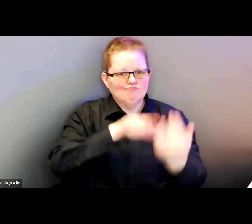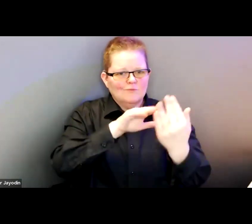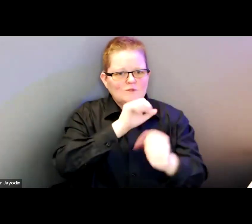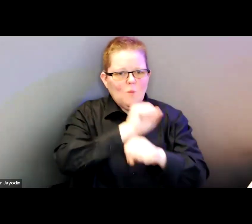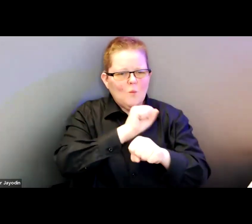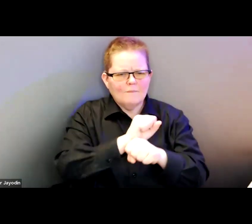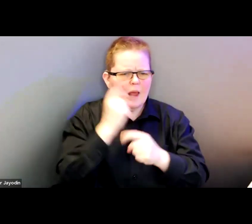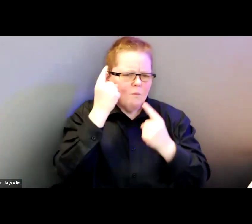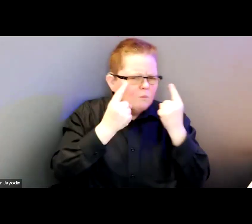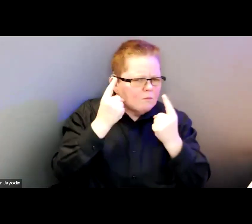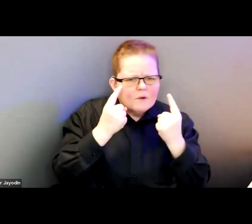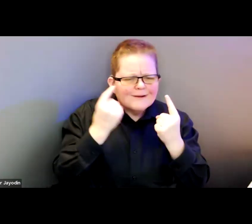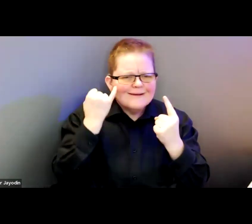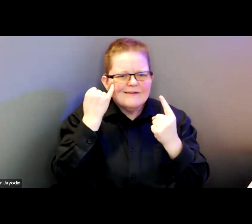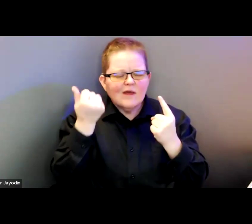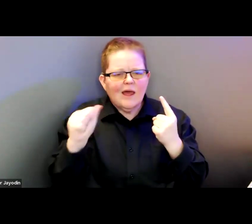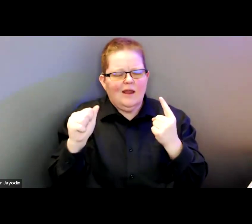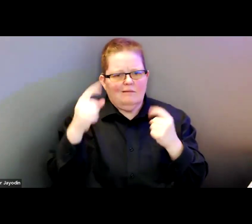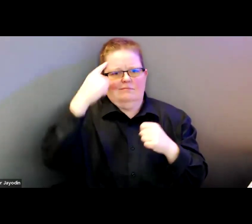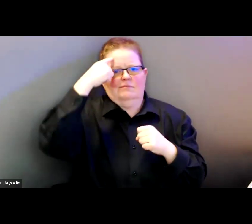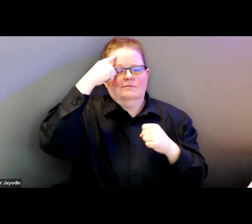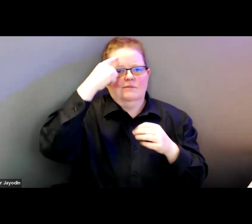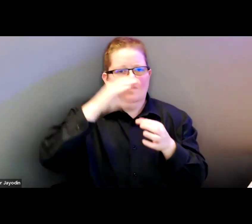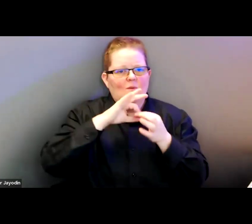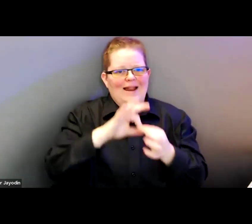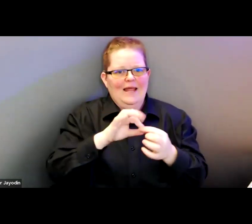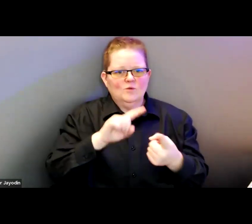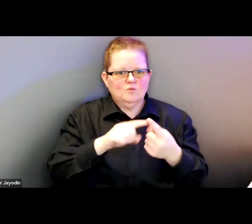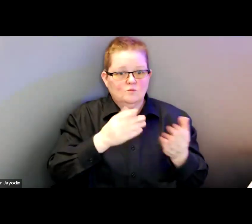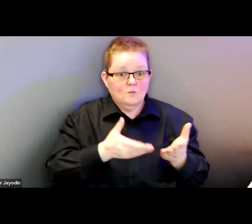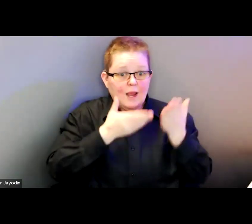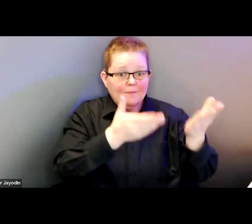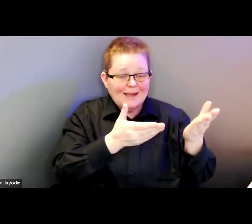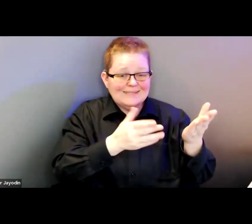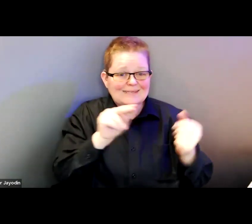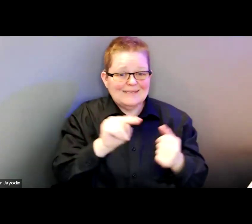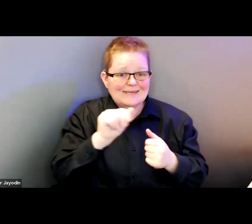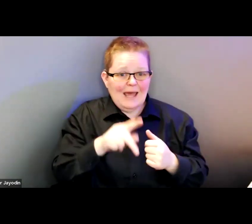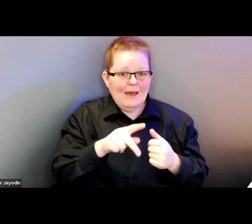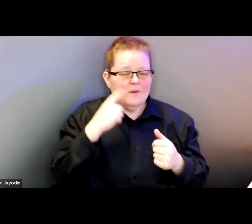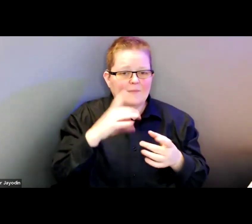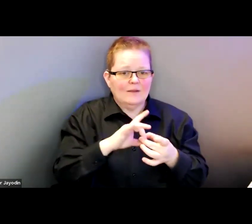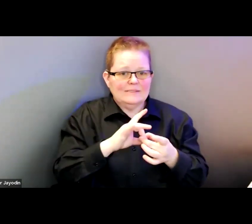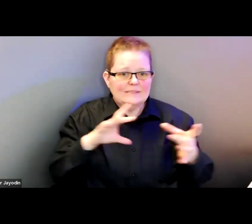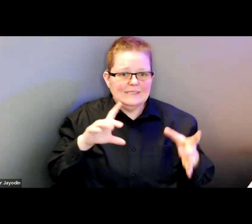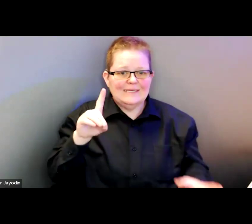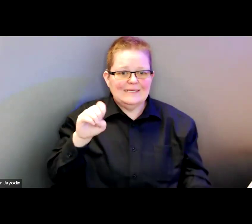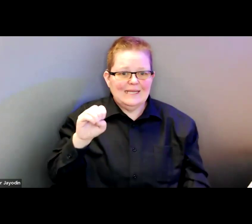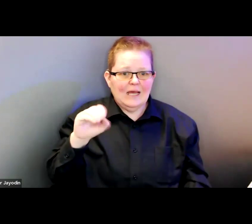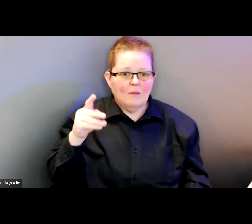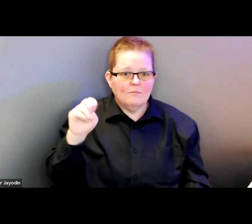any sort of consideration about the sort of recommendations to NAP about decoupling it explicitly from